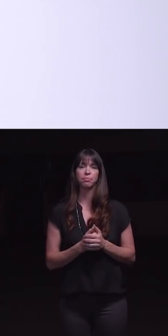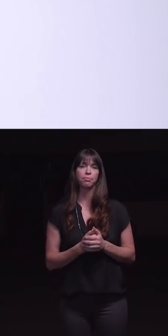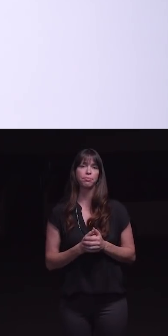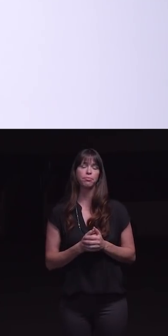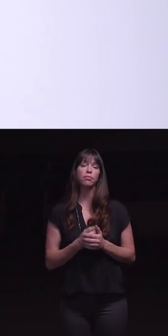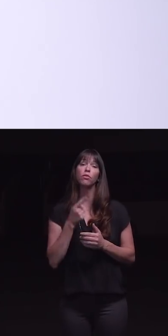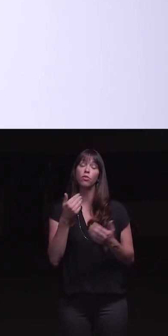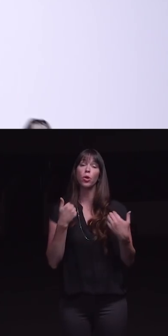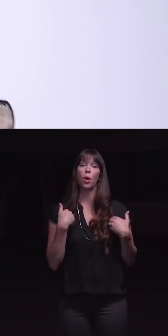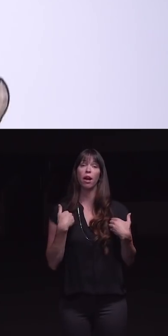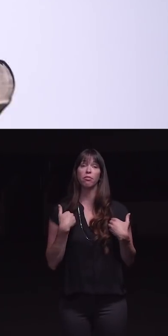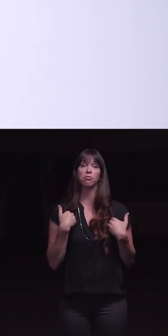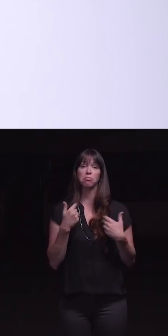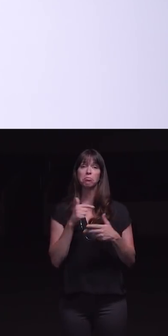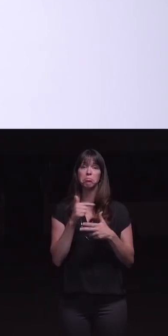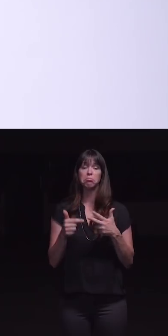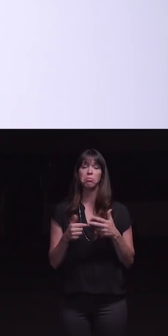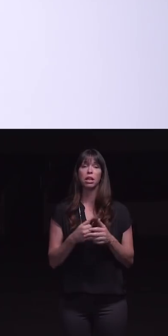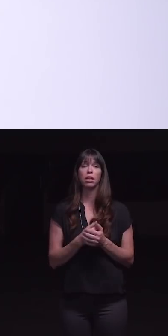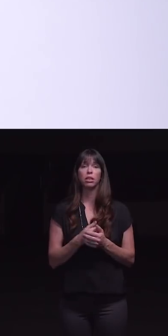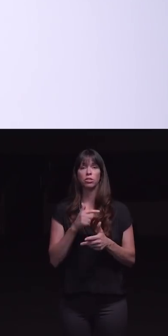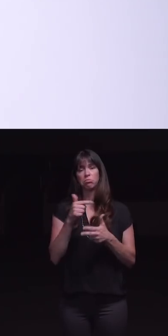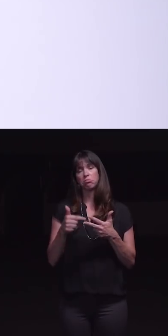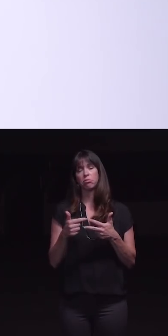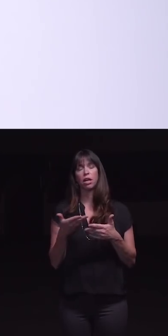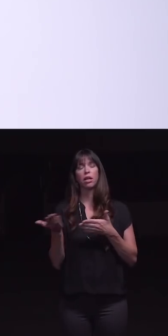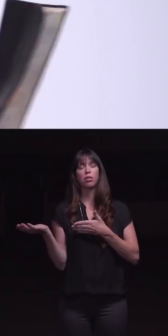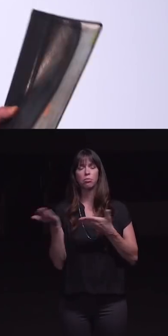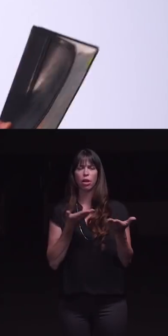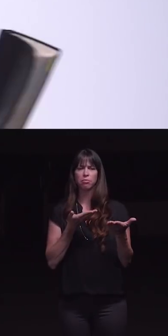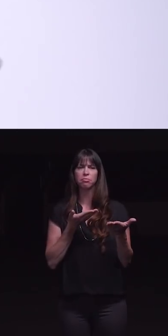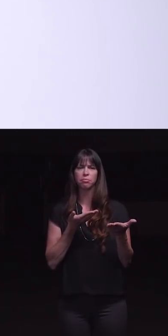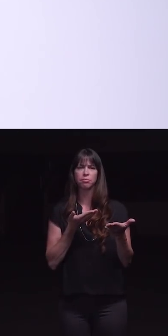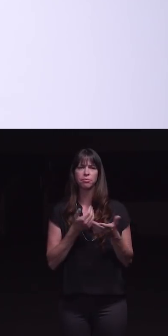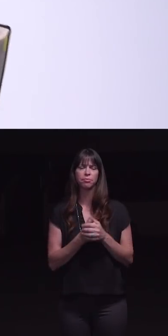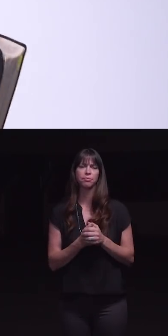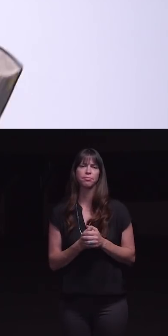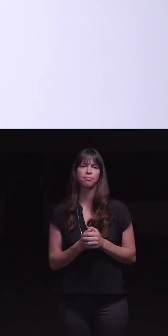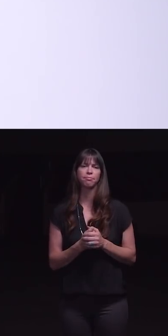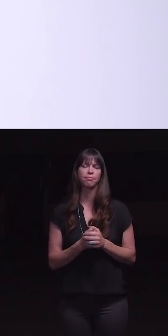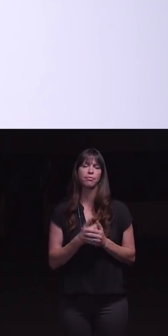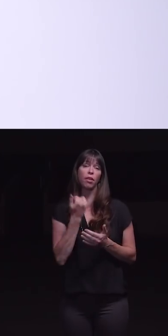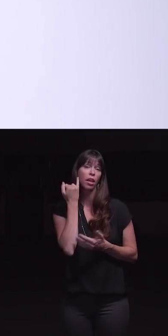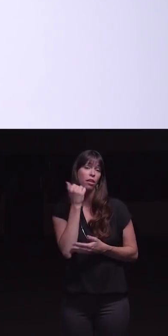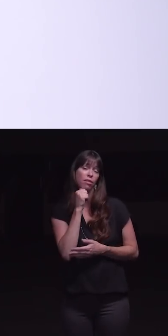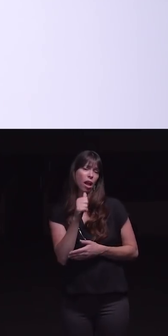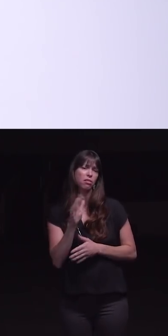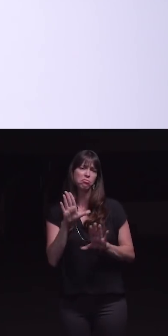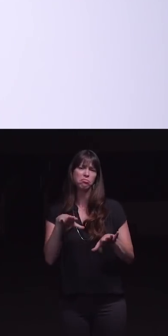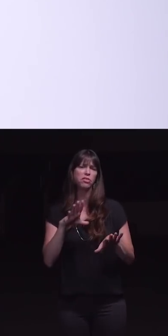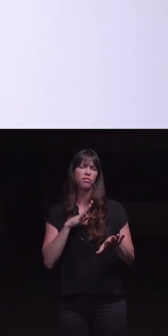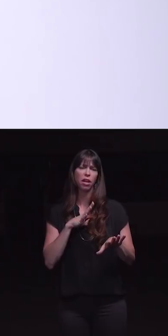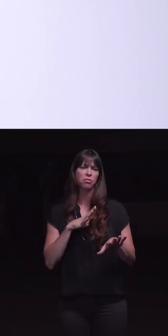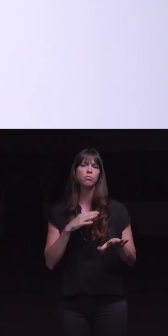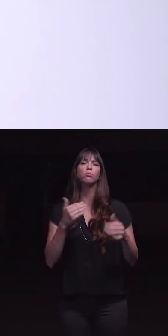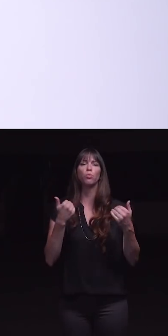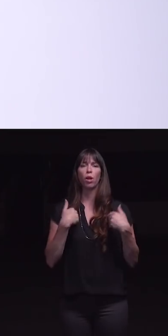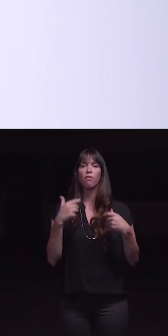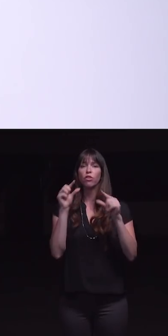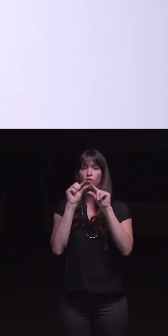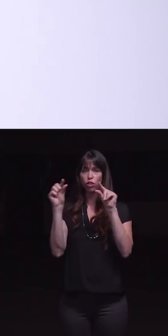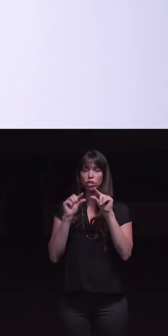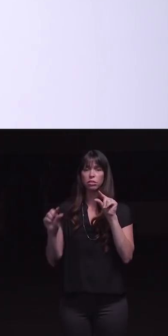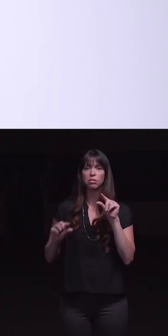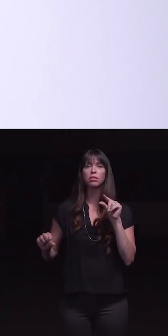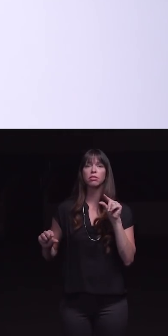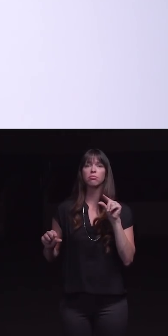wine, if you have those elements, go ahead and pull those out. If you don't worry. We're gonna put some scriptures on the screen and you'll have a time just to